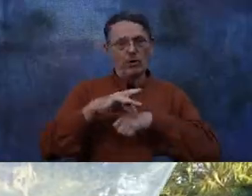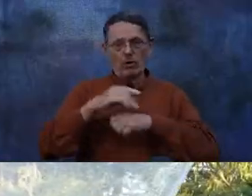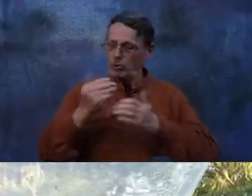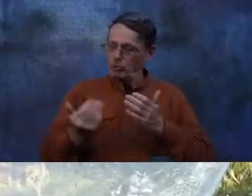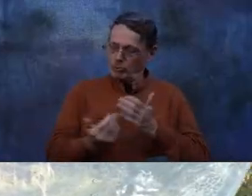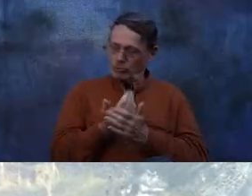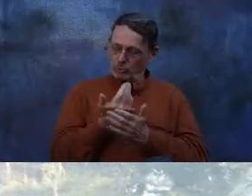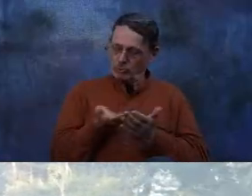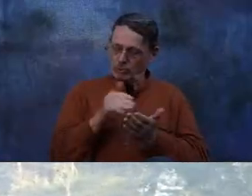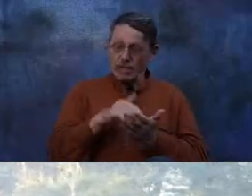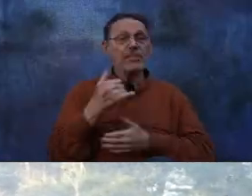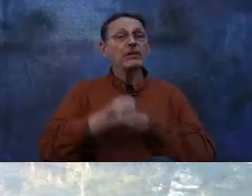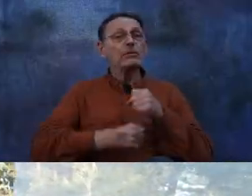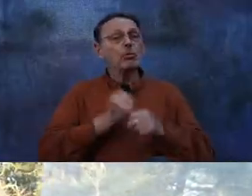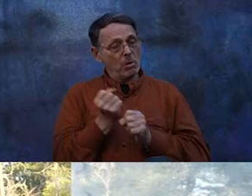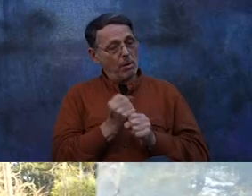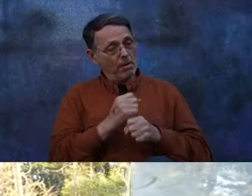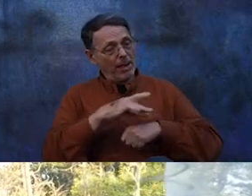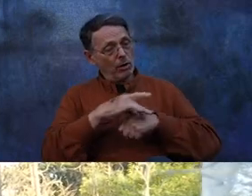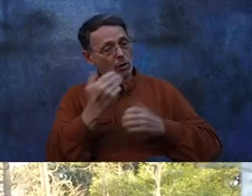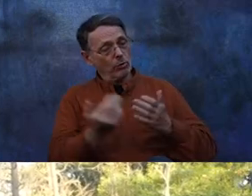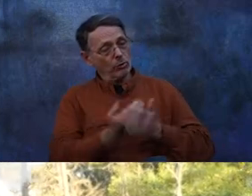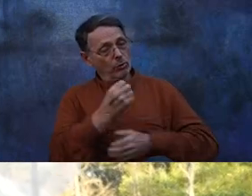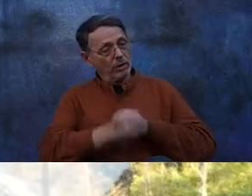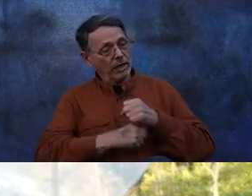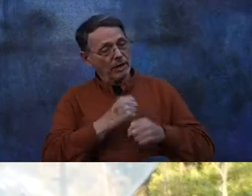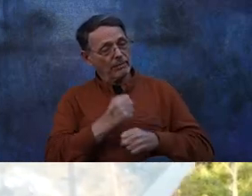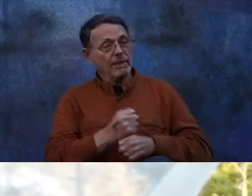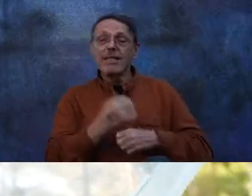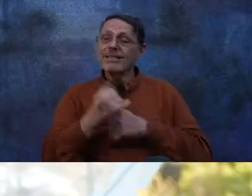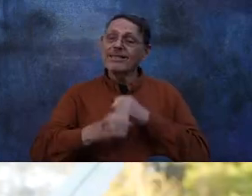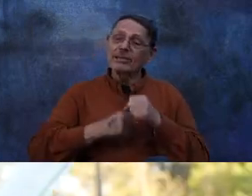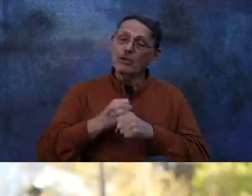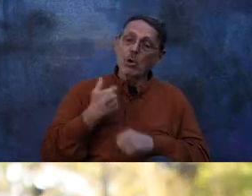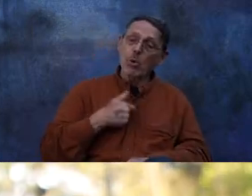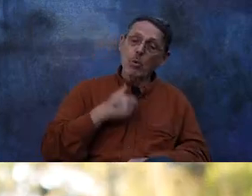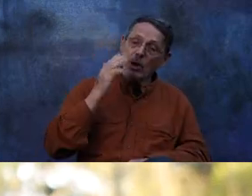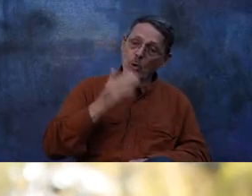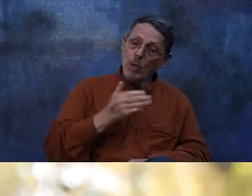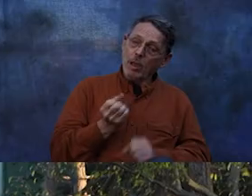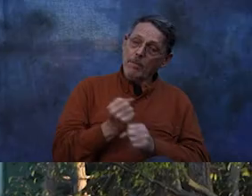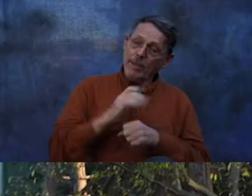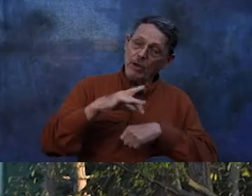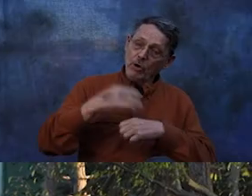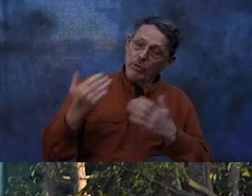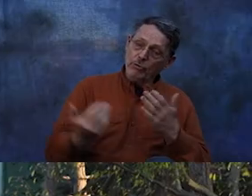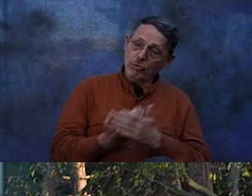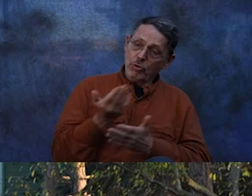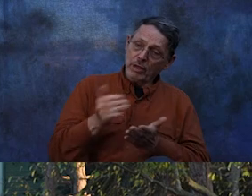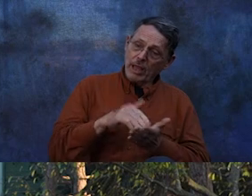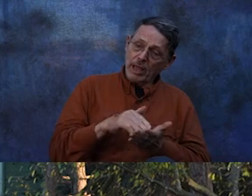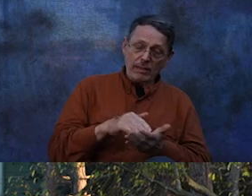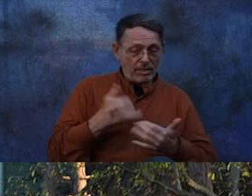This year we shall renew the earth. This year we shall renew the